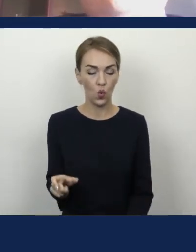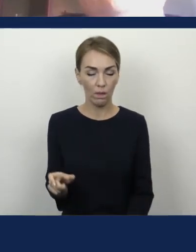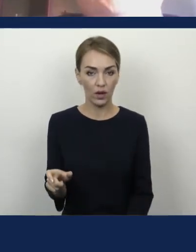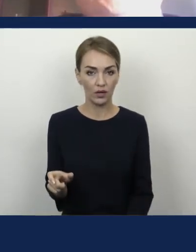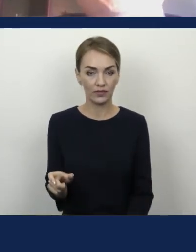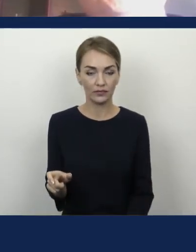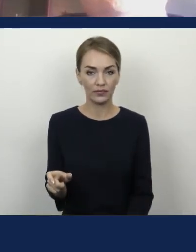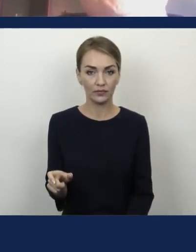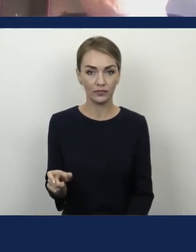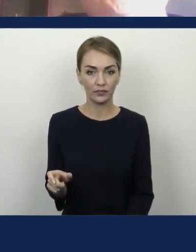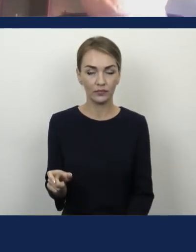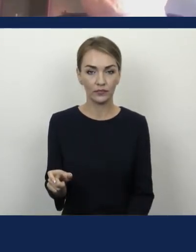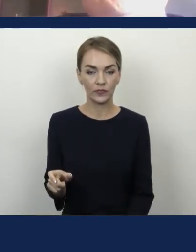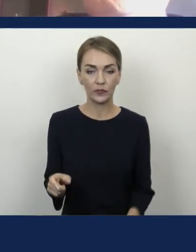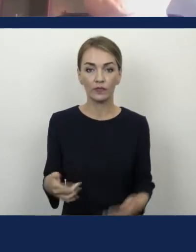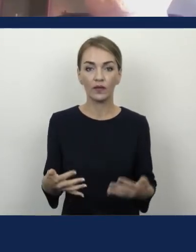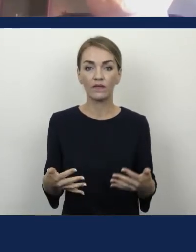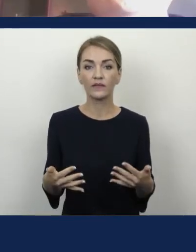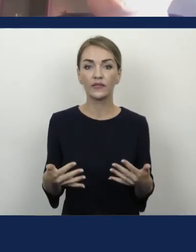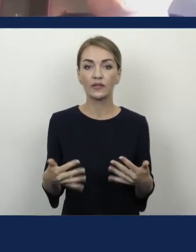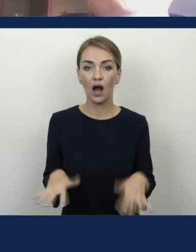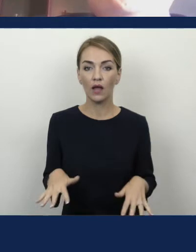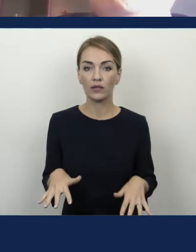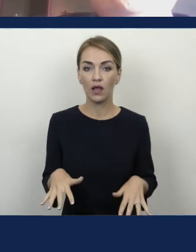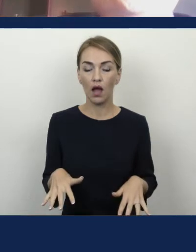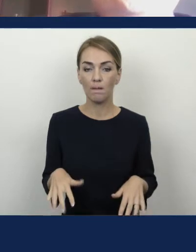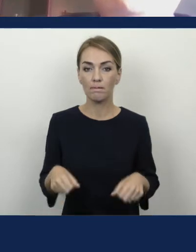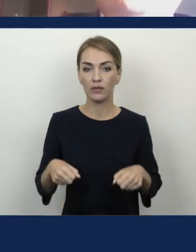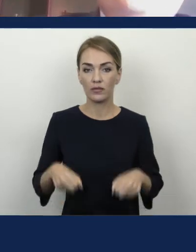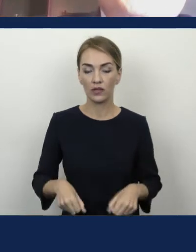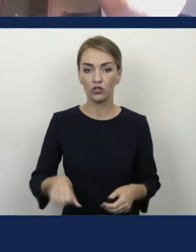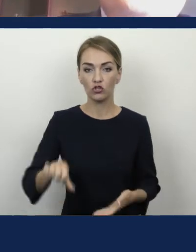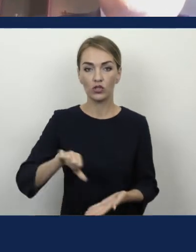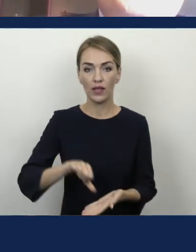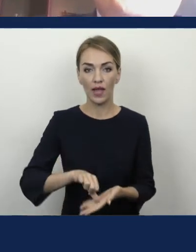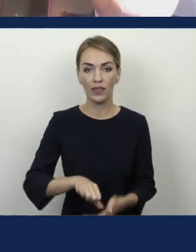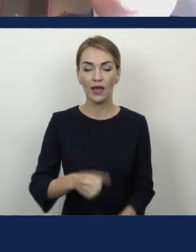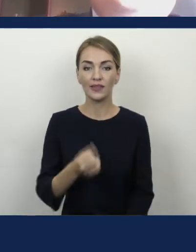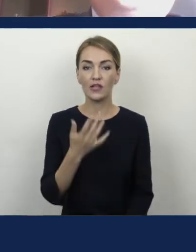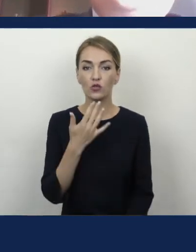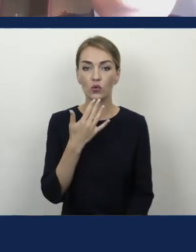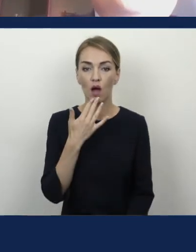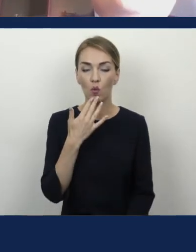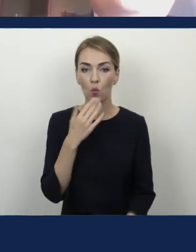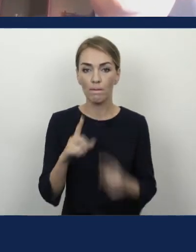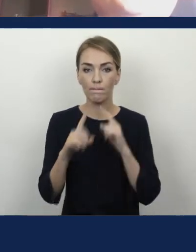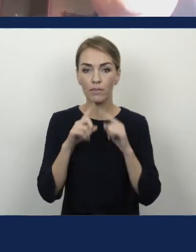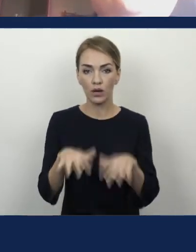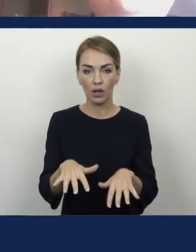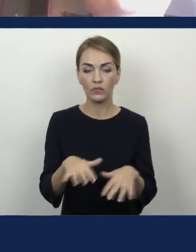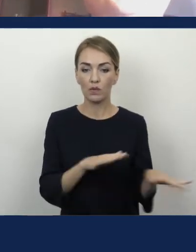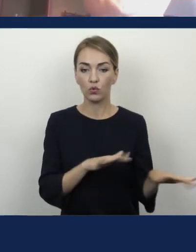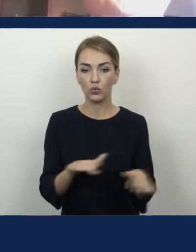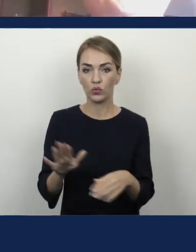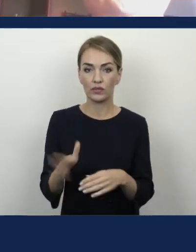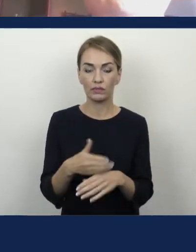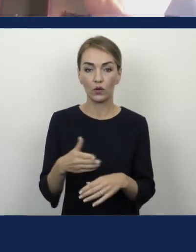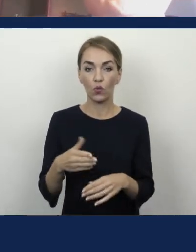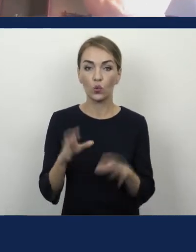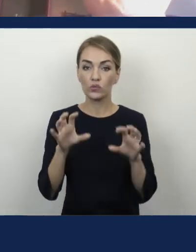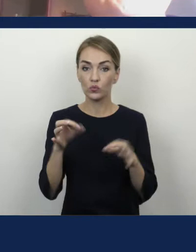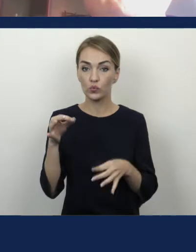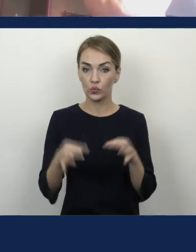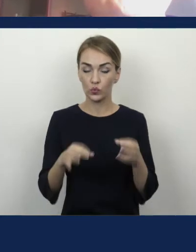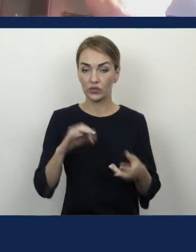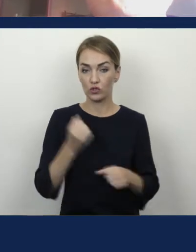from the national parliament, and the Constitutional Court found that she broke her oath and